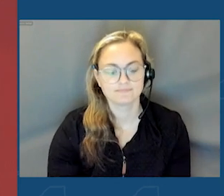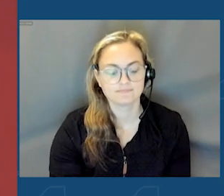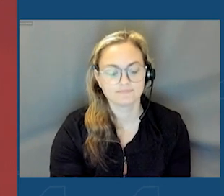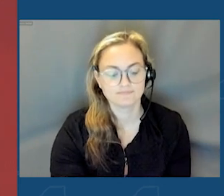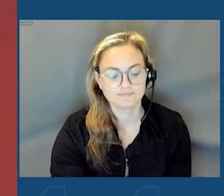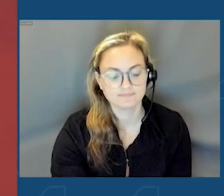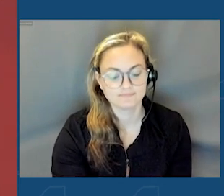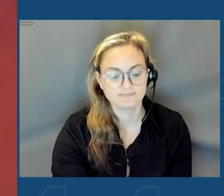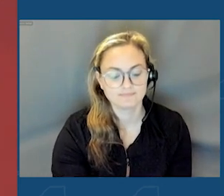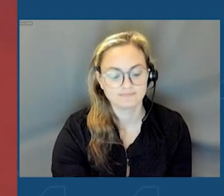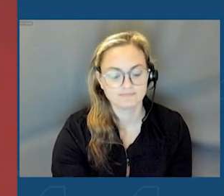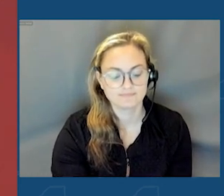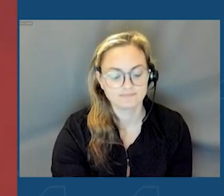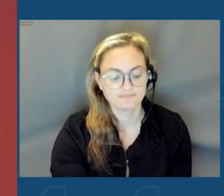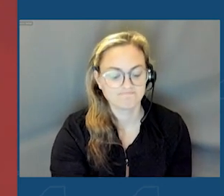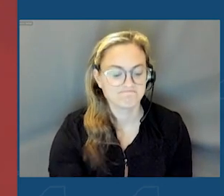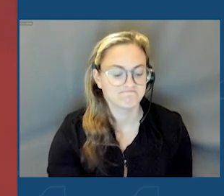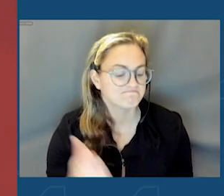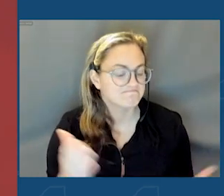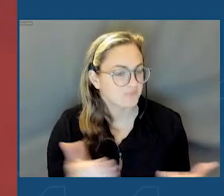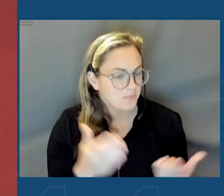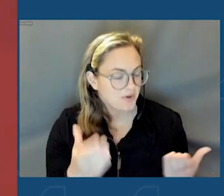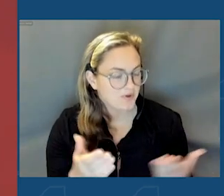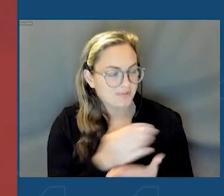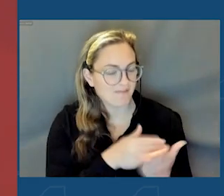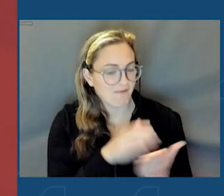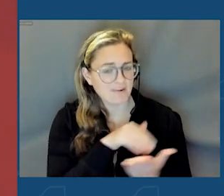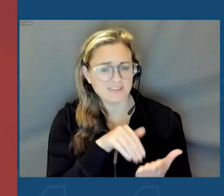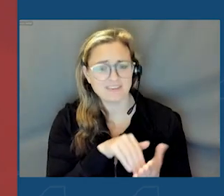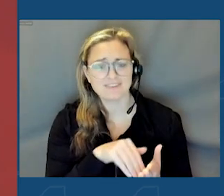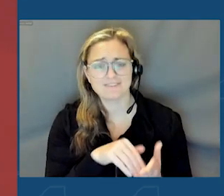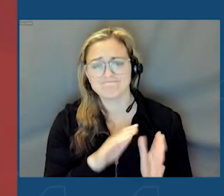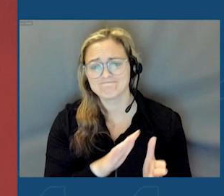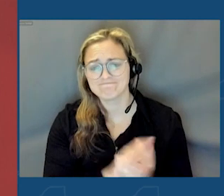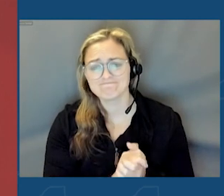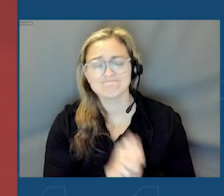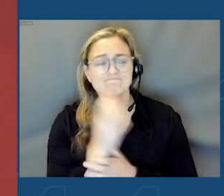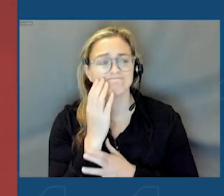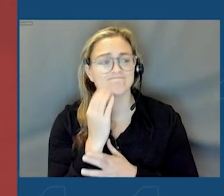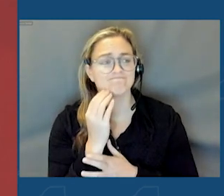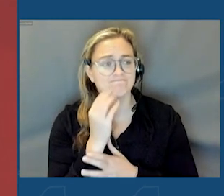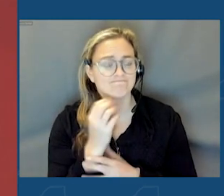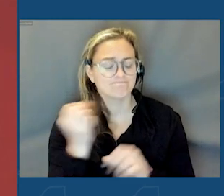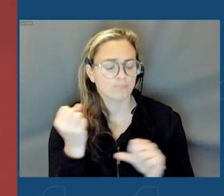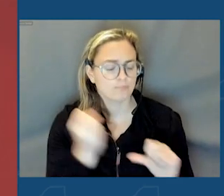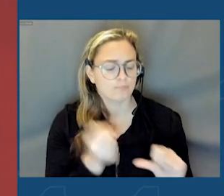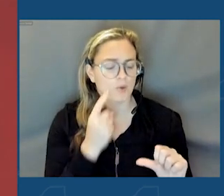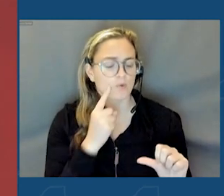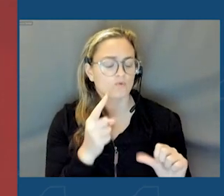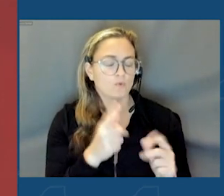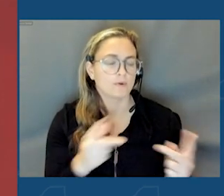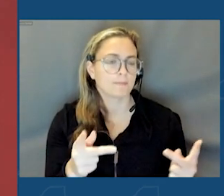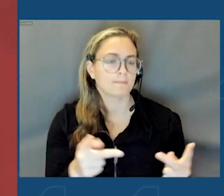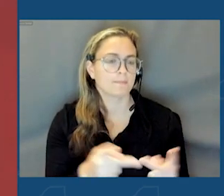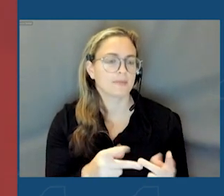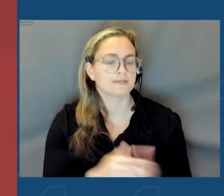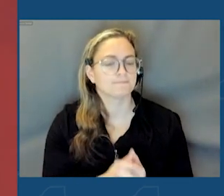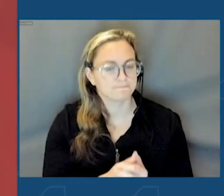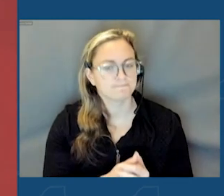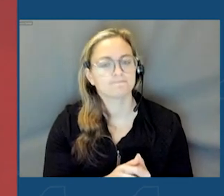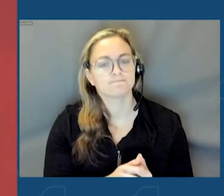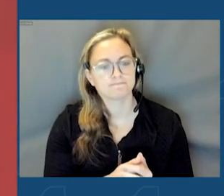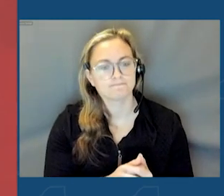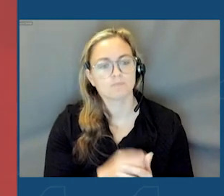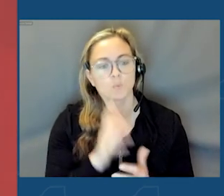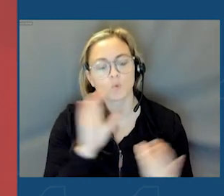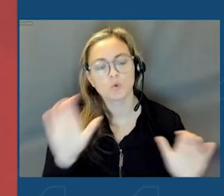To be at Storm King Art Center is to experience the power of place. And with that, we will do